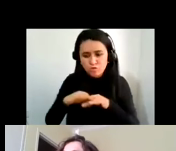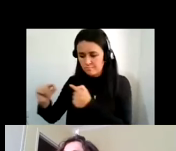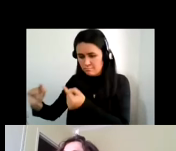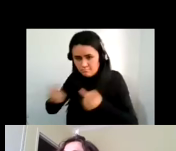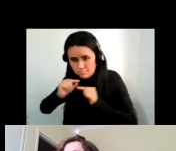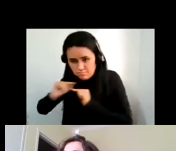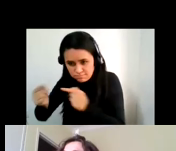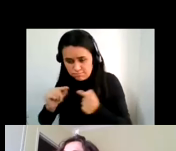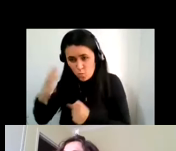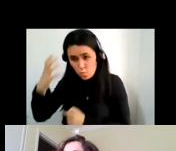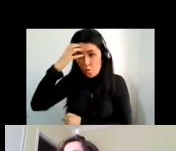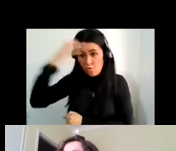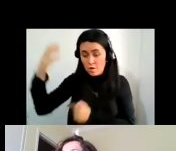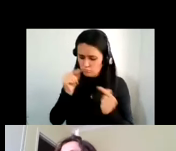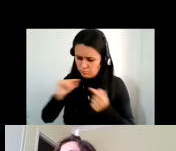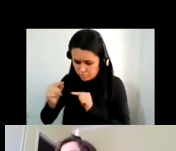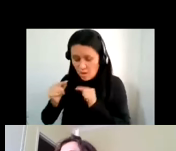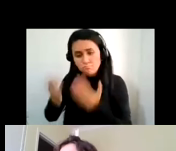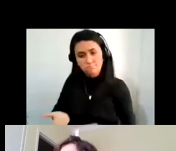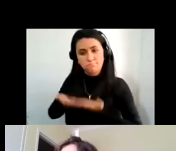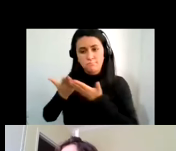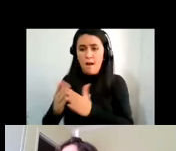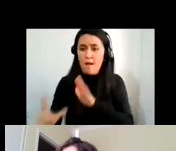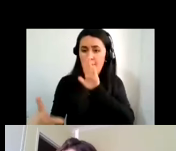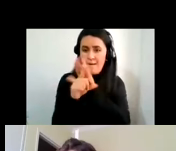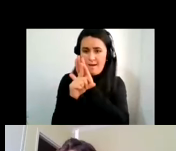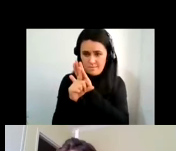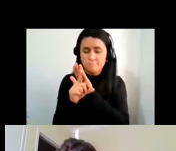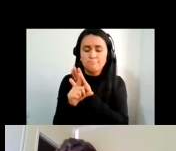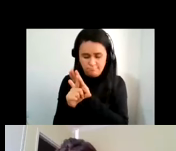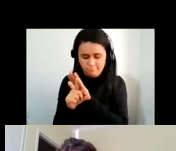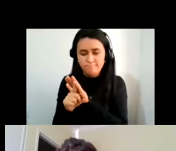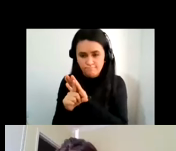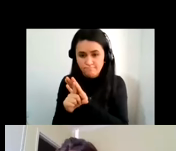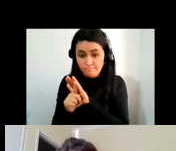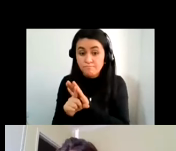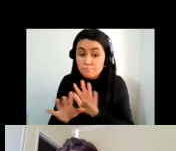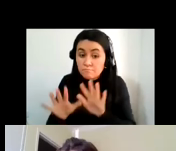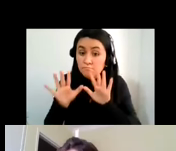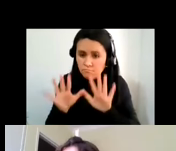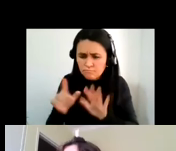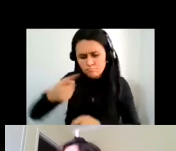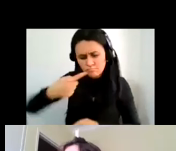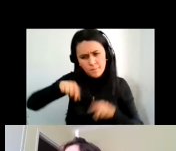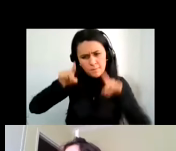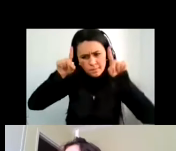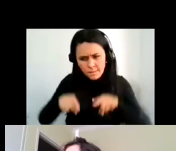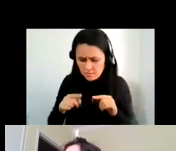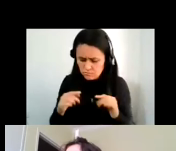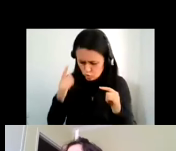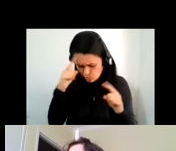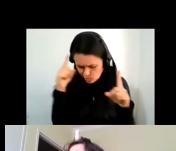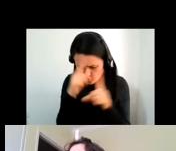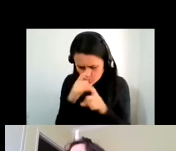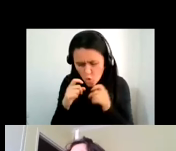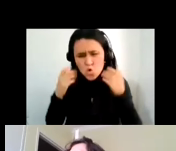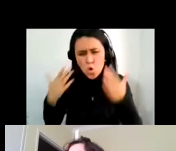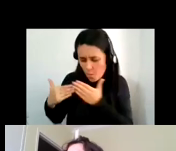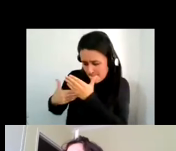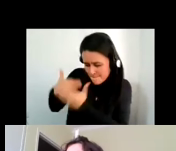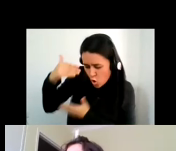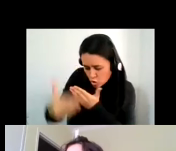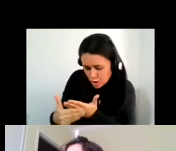on how our methods unpack affordability related barriers. And here we're looking at how they can